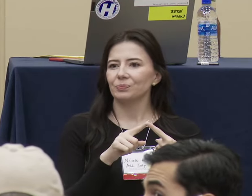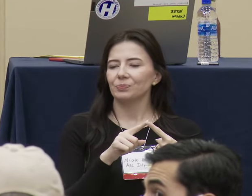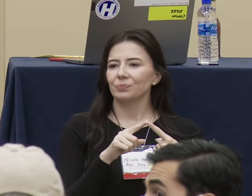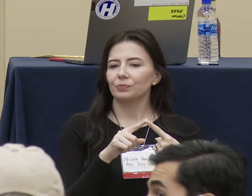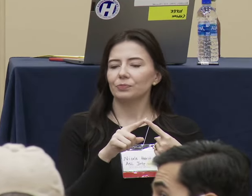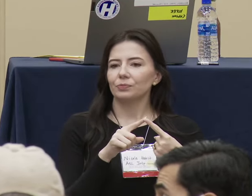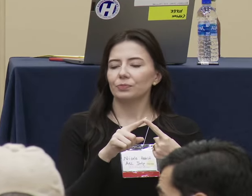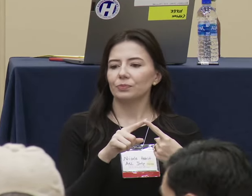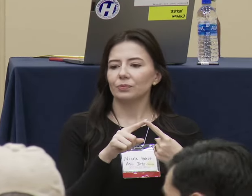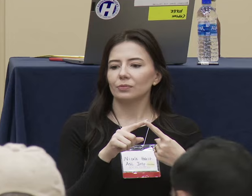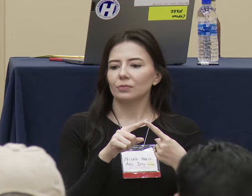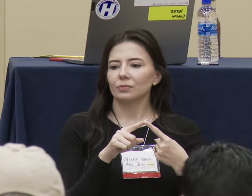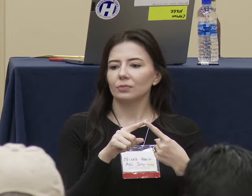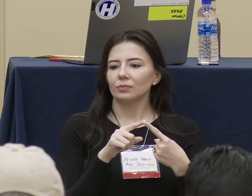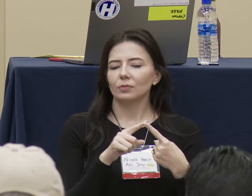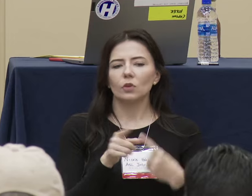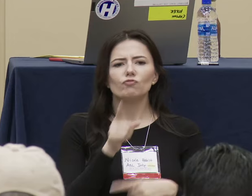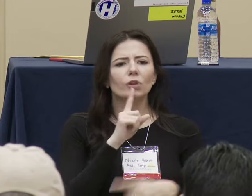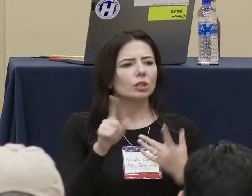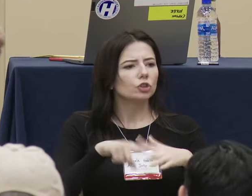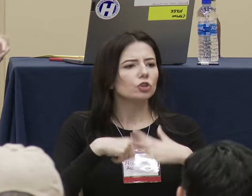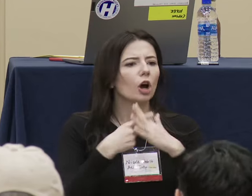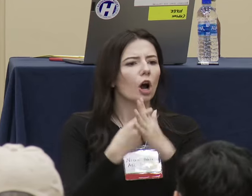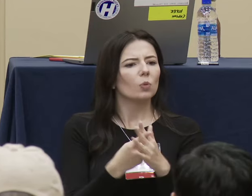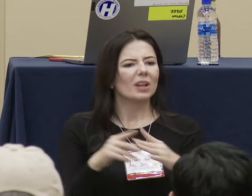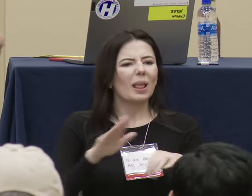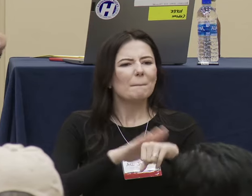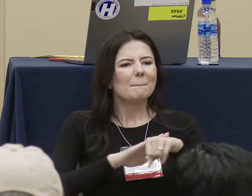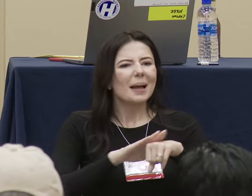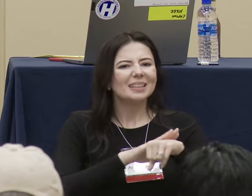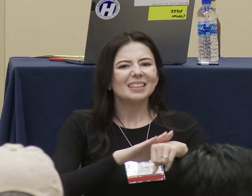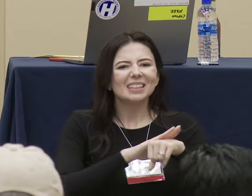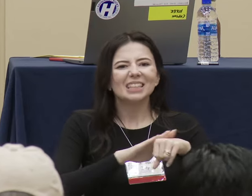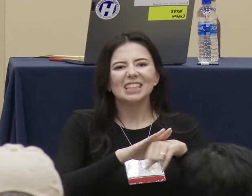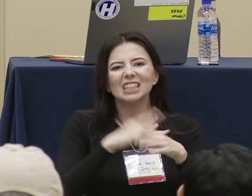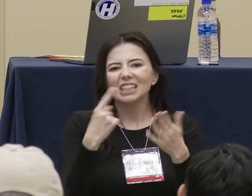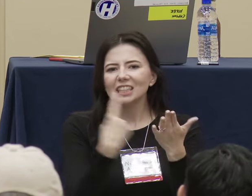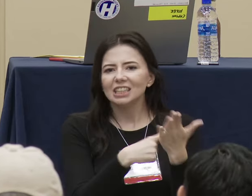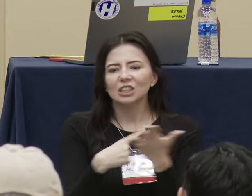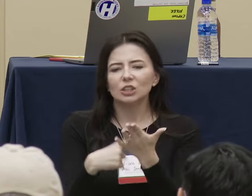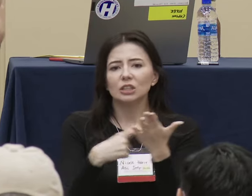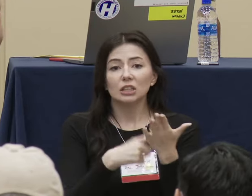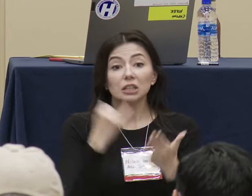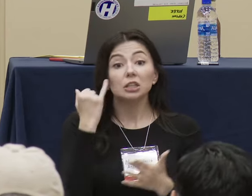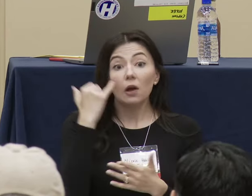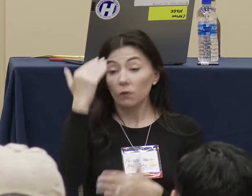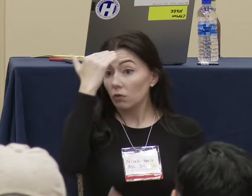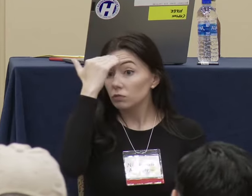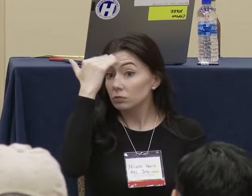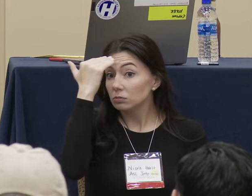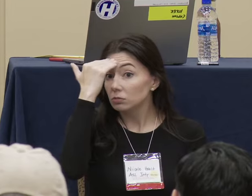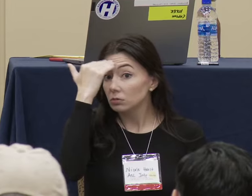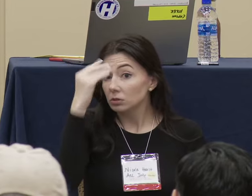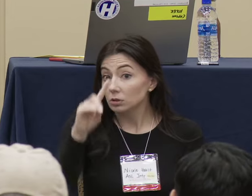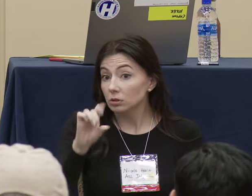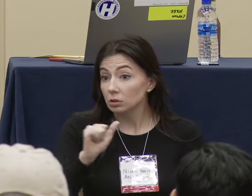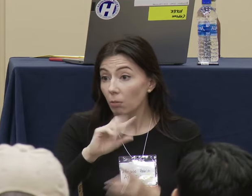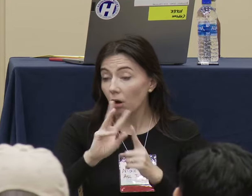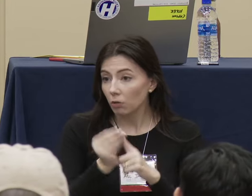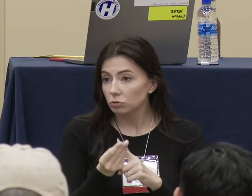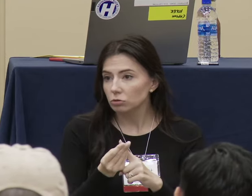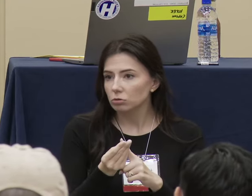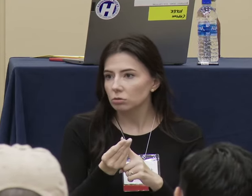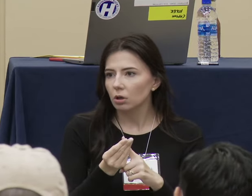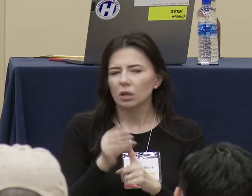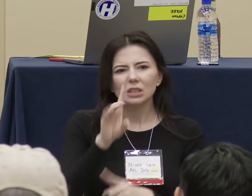One is really going to start with very kind of basic things. So if you're very familiar with disability culture,